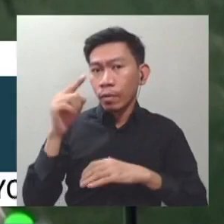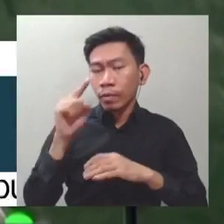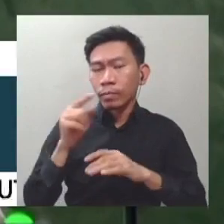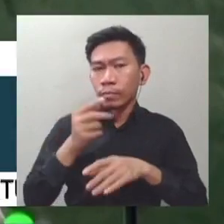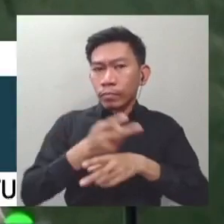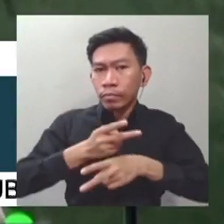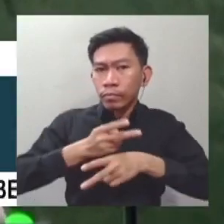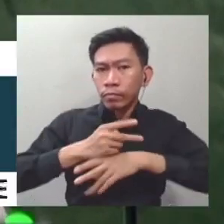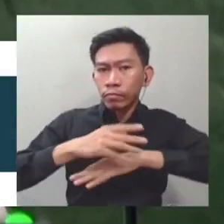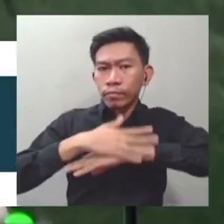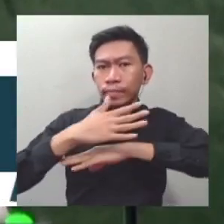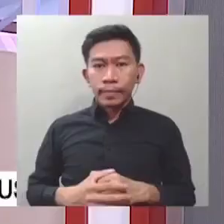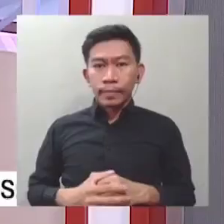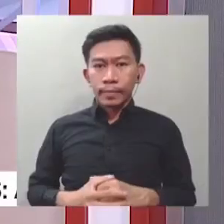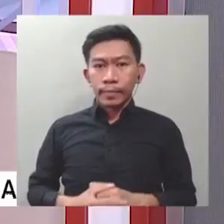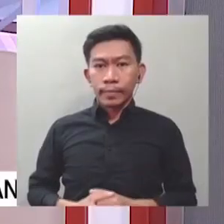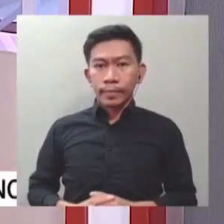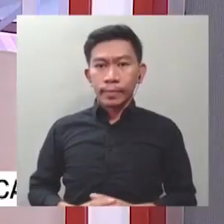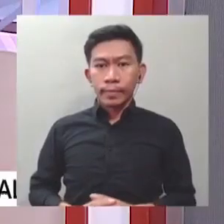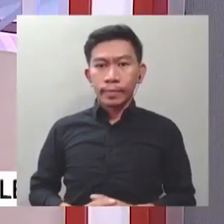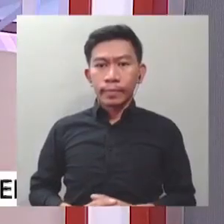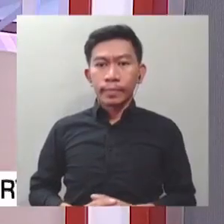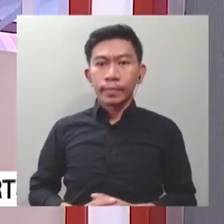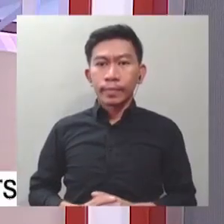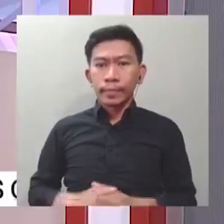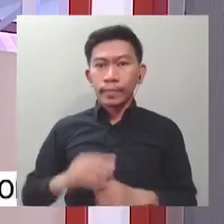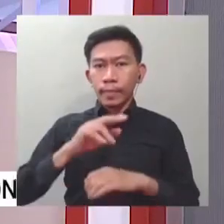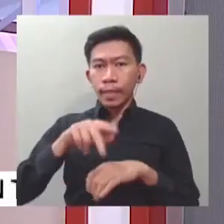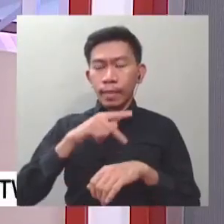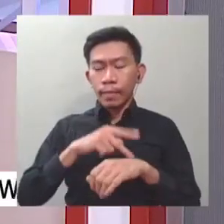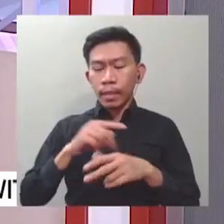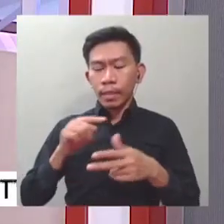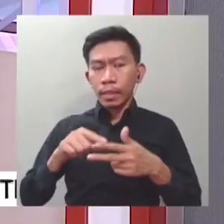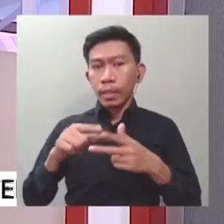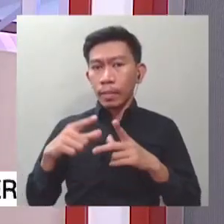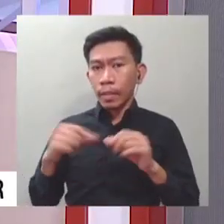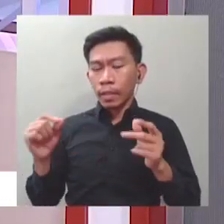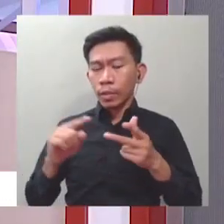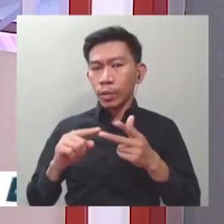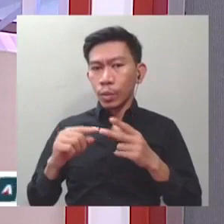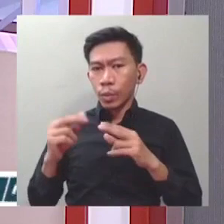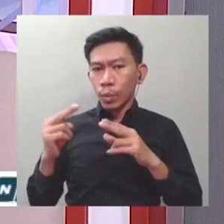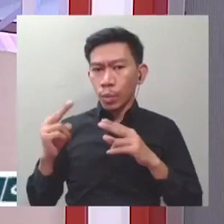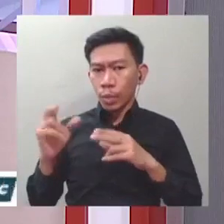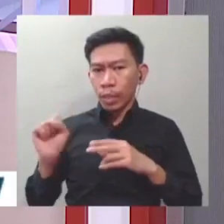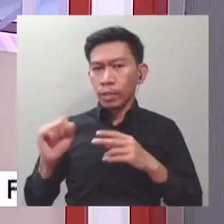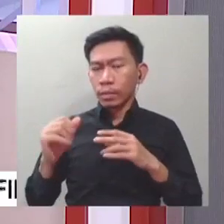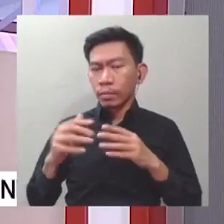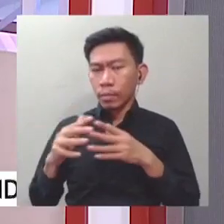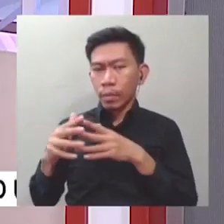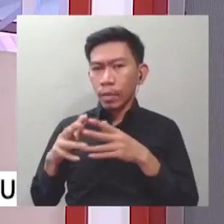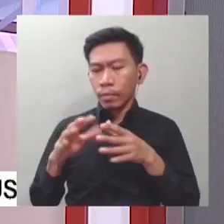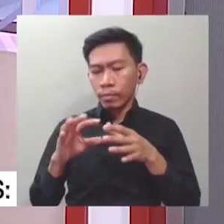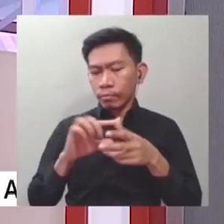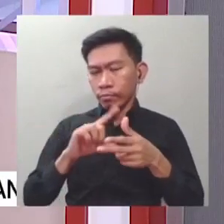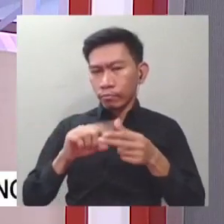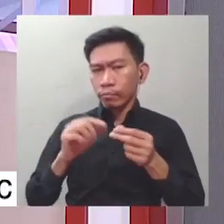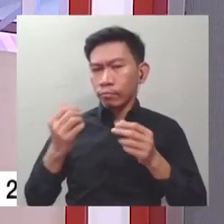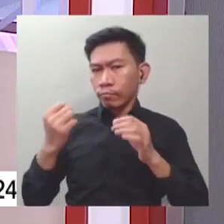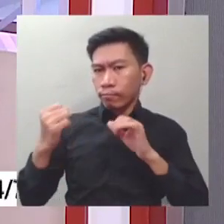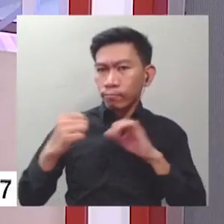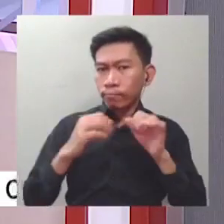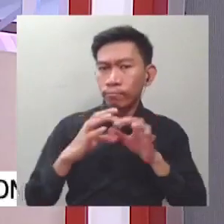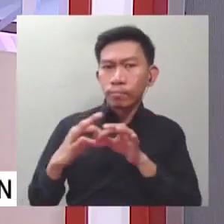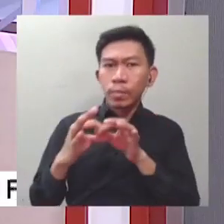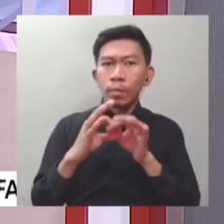seas. The Philippines, Japan, and the U.S. agreed to strengthen security cooperation amid rising